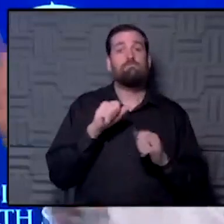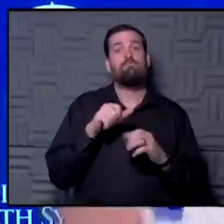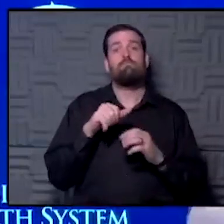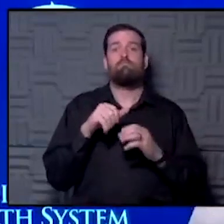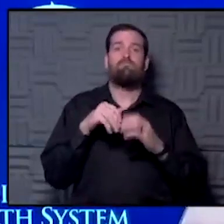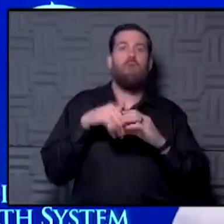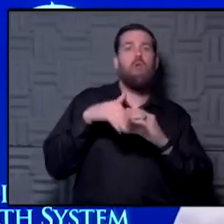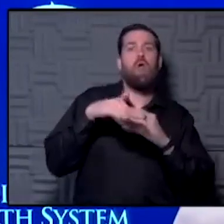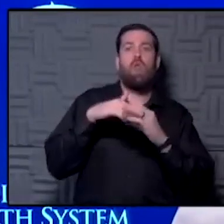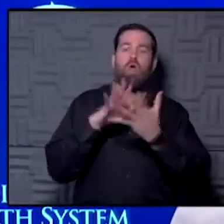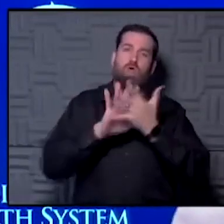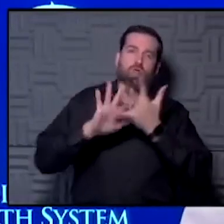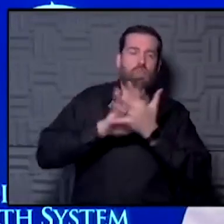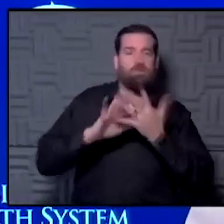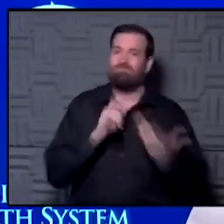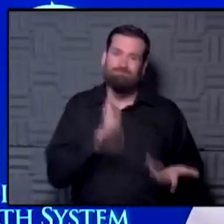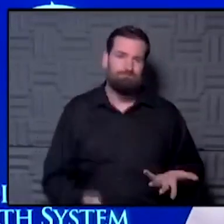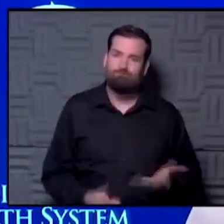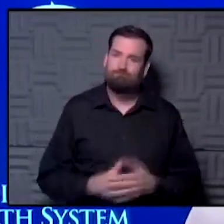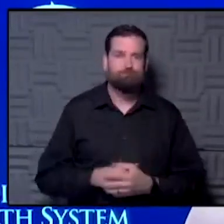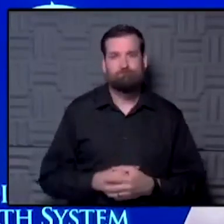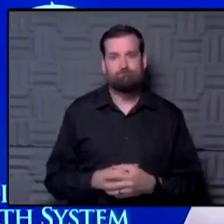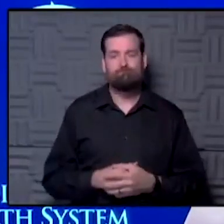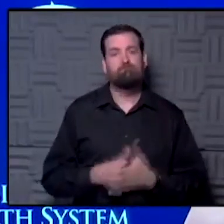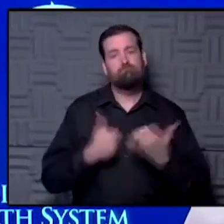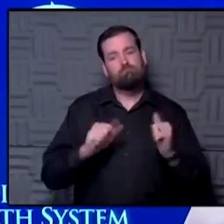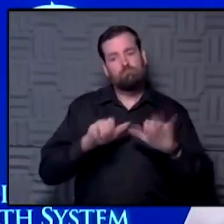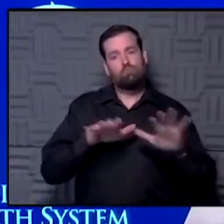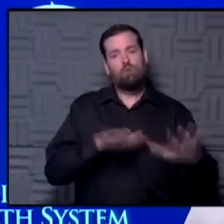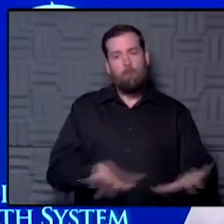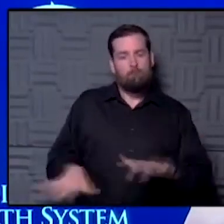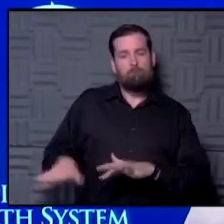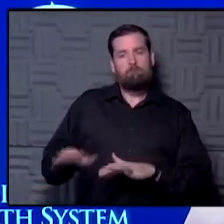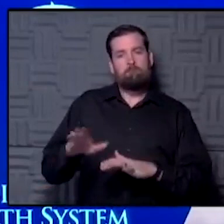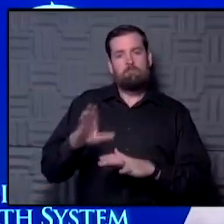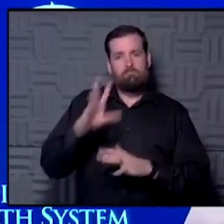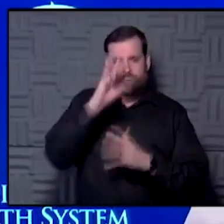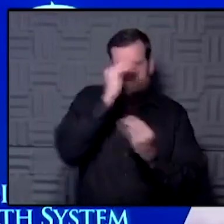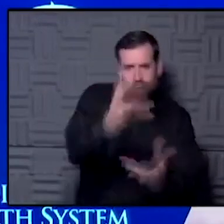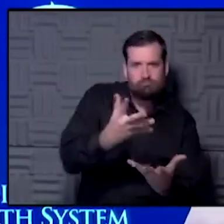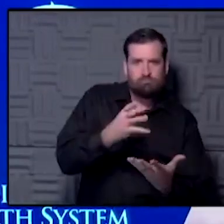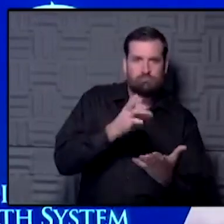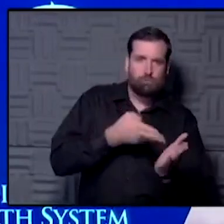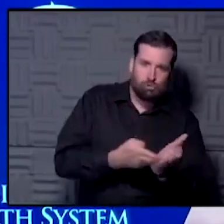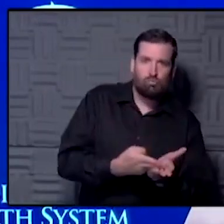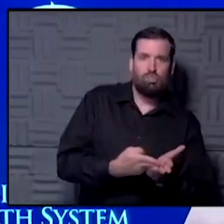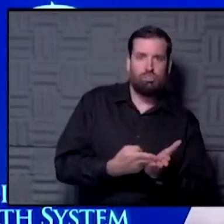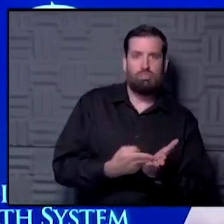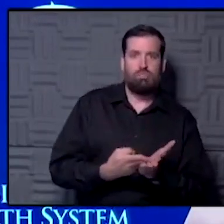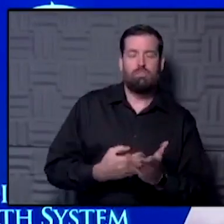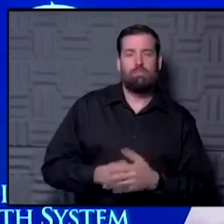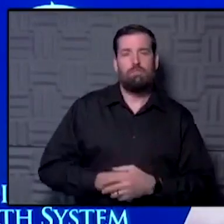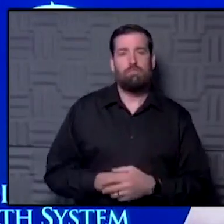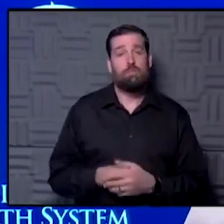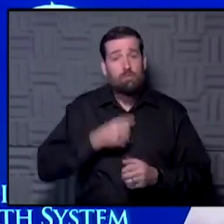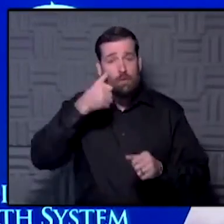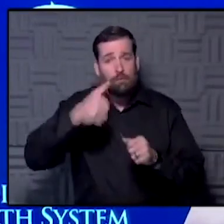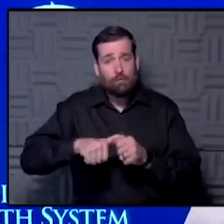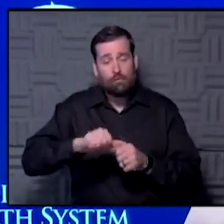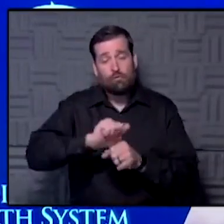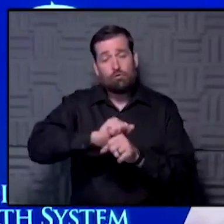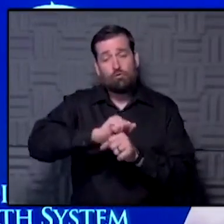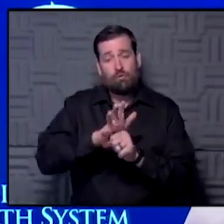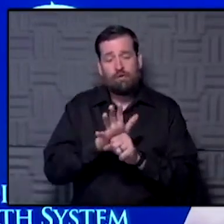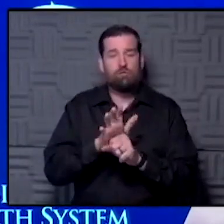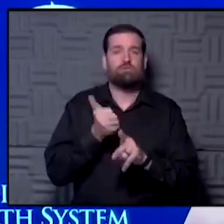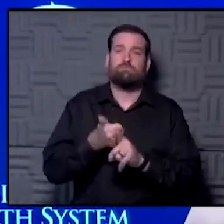flapjacking. We're going to do it by just trying in a very calm, measured way tell you the truth. Remember,